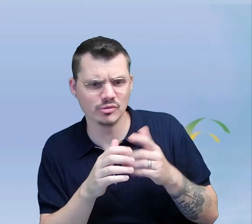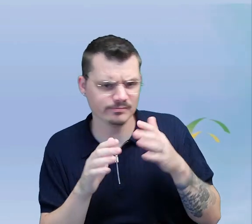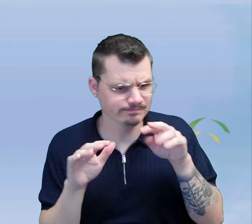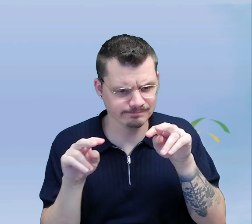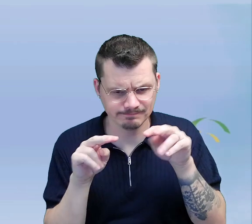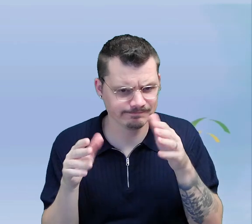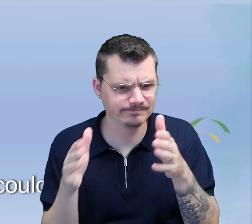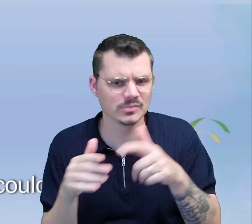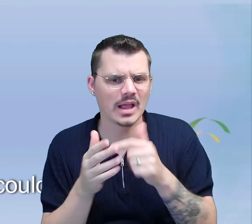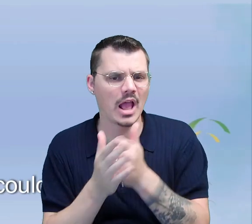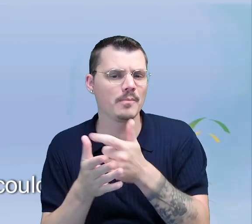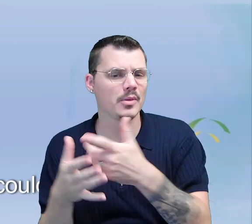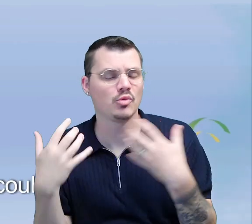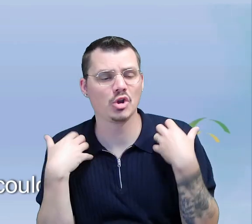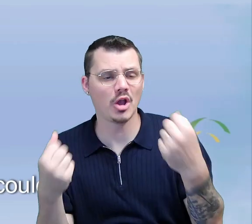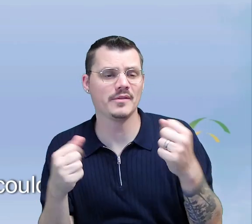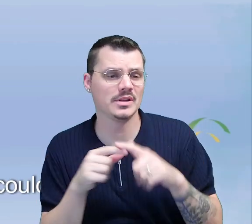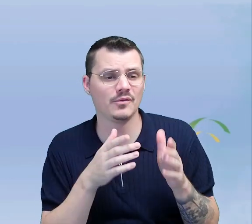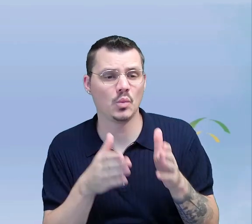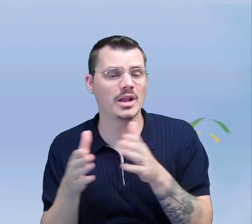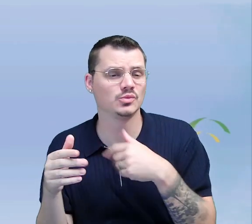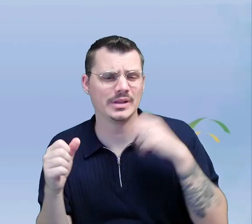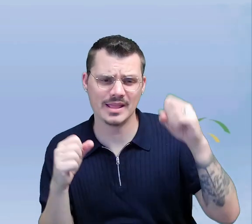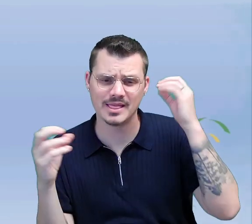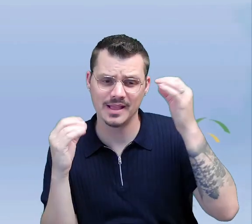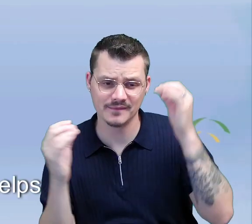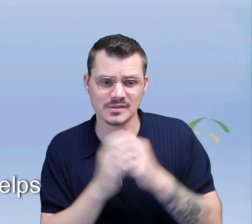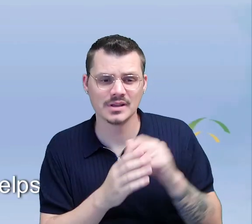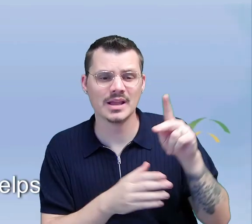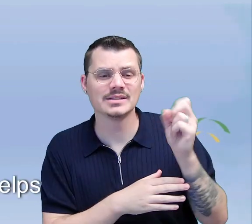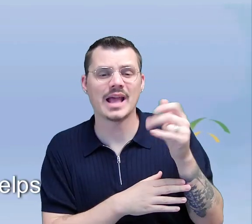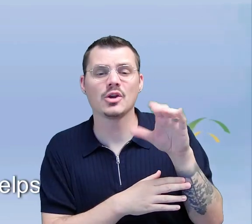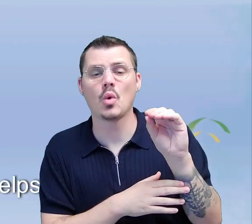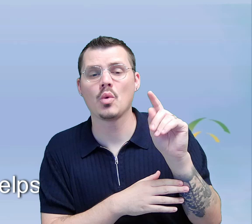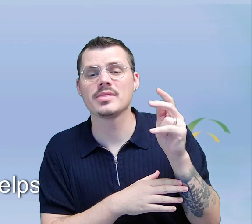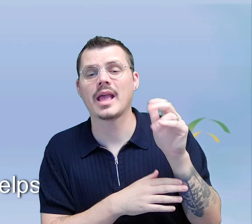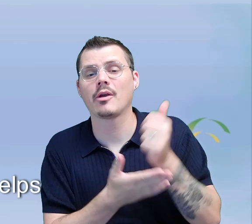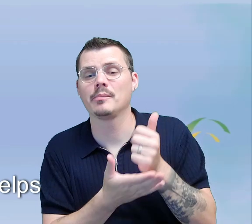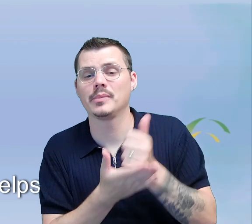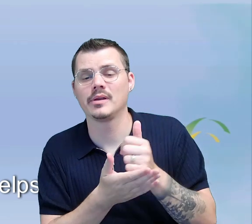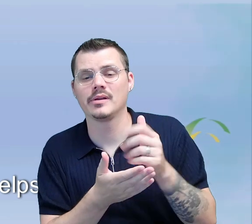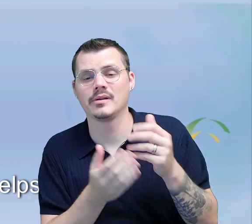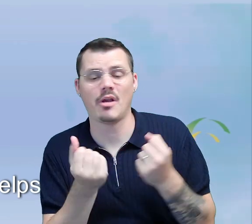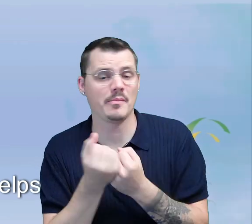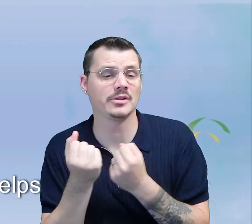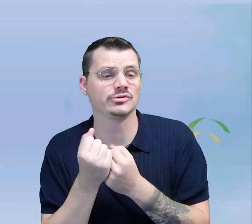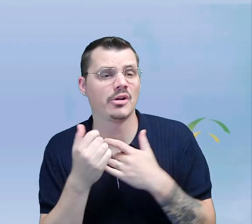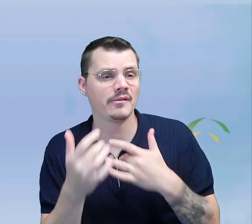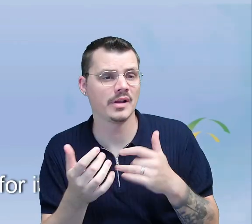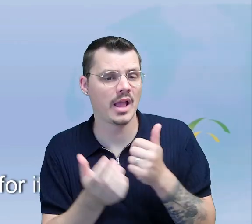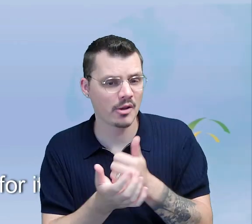person to help them recover in all the ways we could think of. Psychotherapy augmentation often